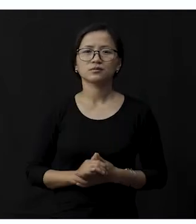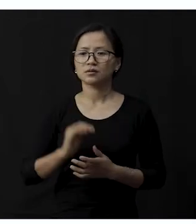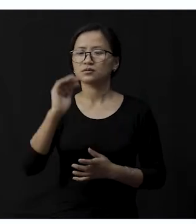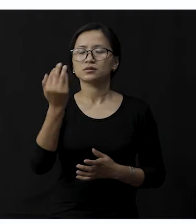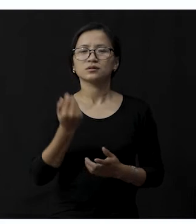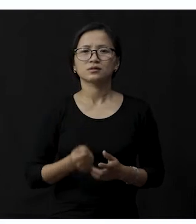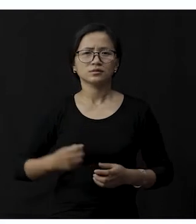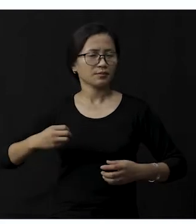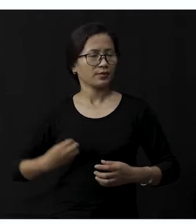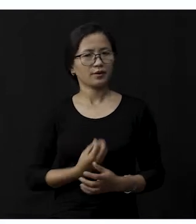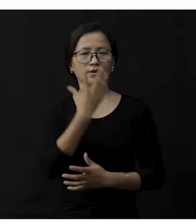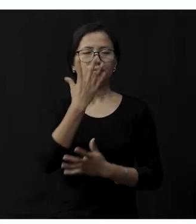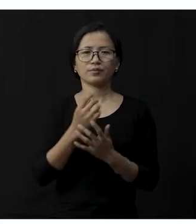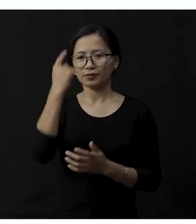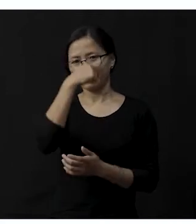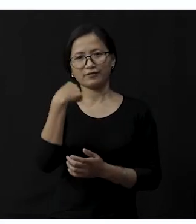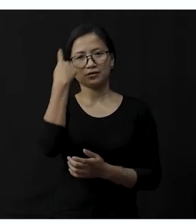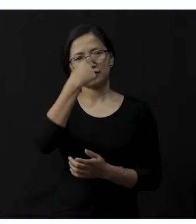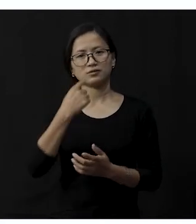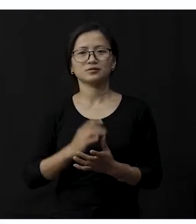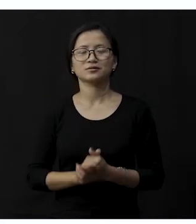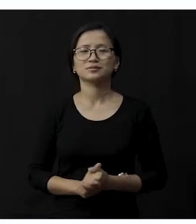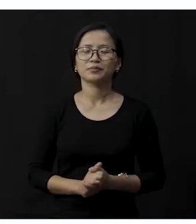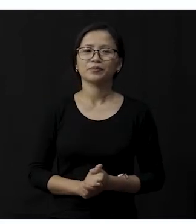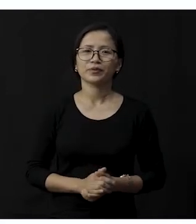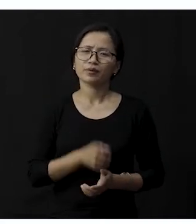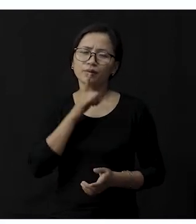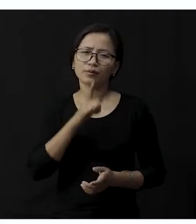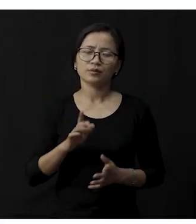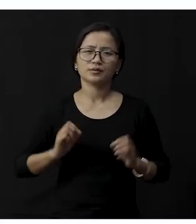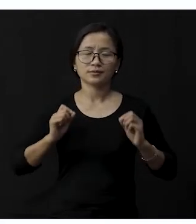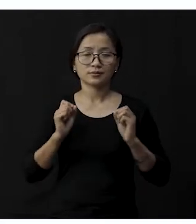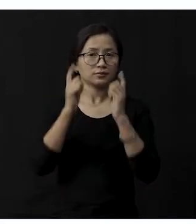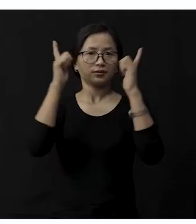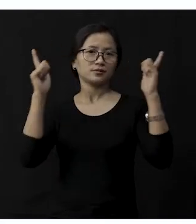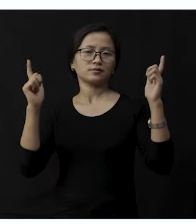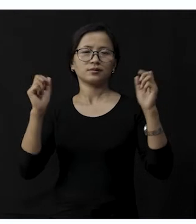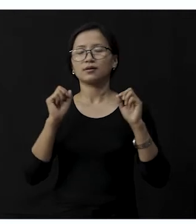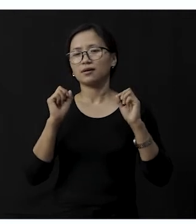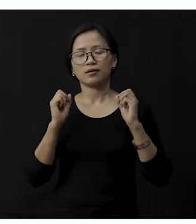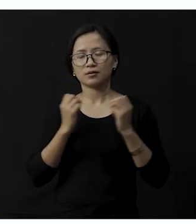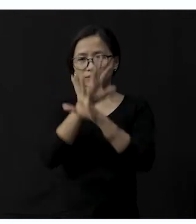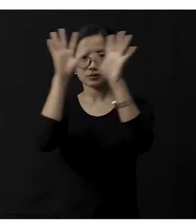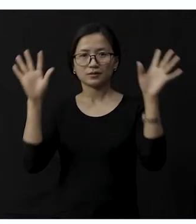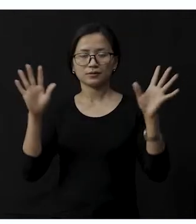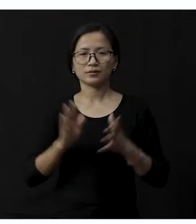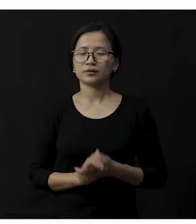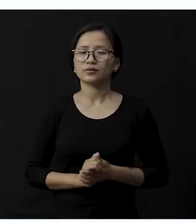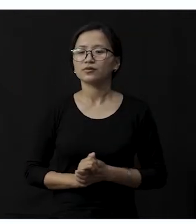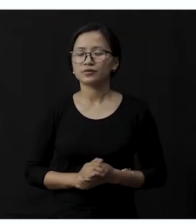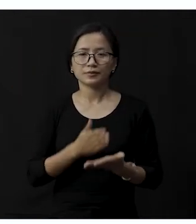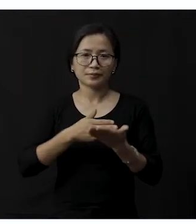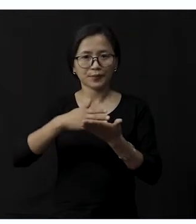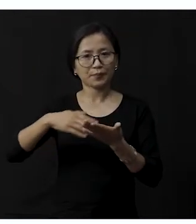happy face, really happy, excited that they are there for a birthday party.